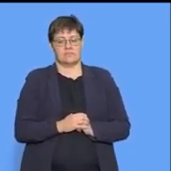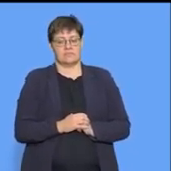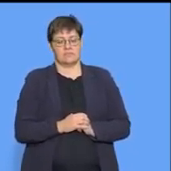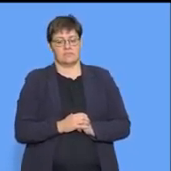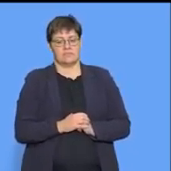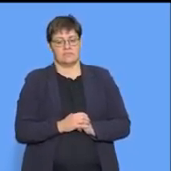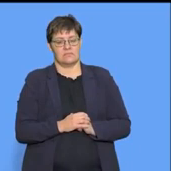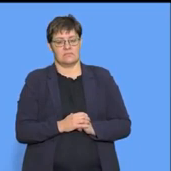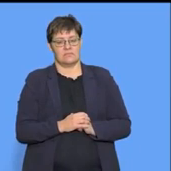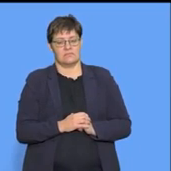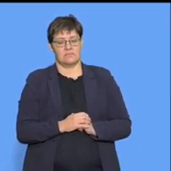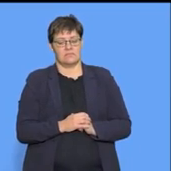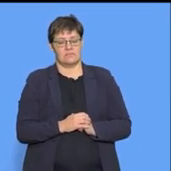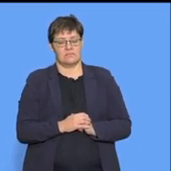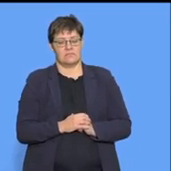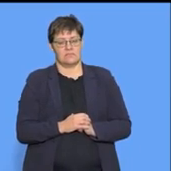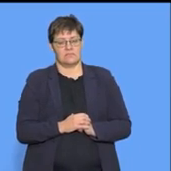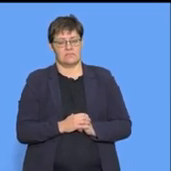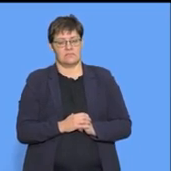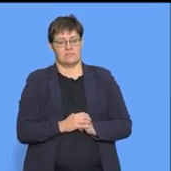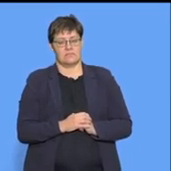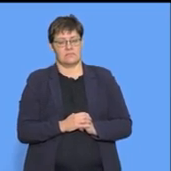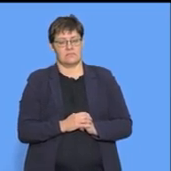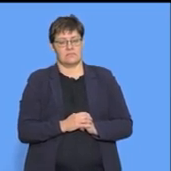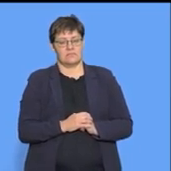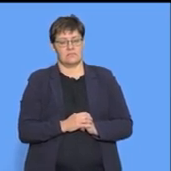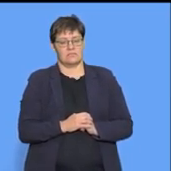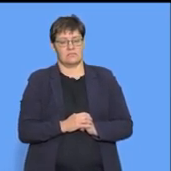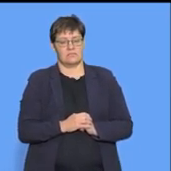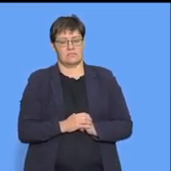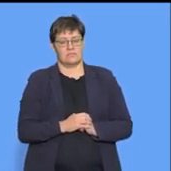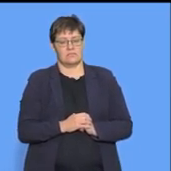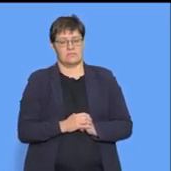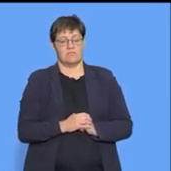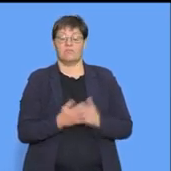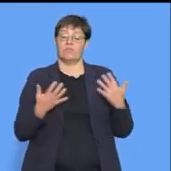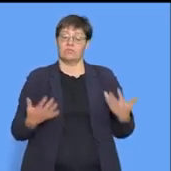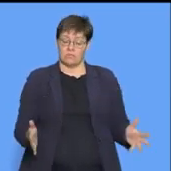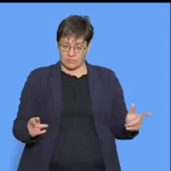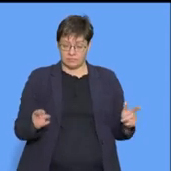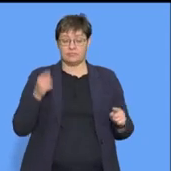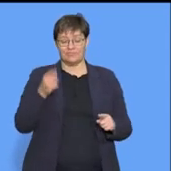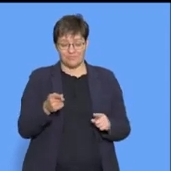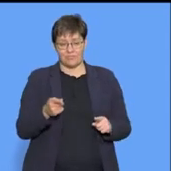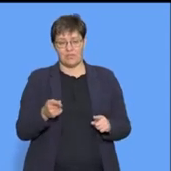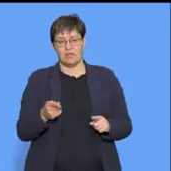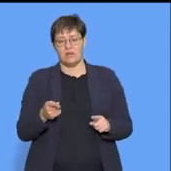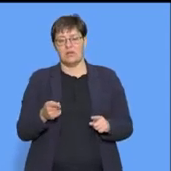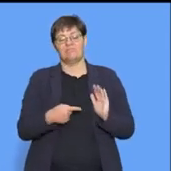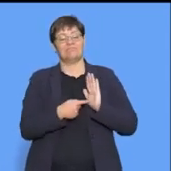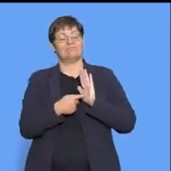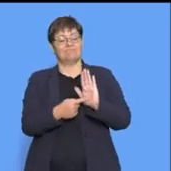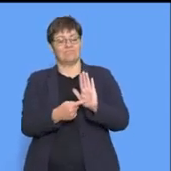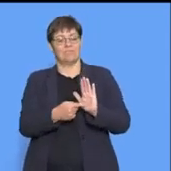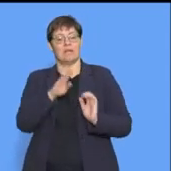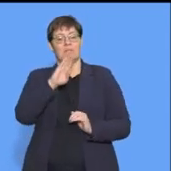BC is D1, which we already realized is 30 degrees. So we're going to put in a 30 degree in here. Okay, now remember this